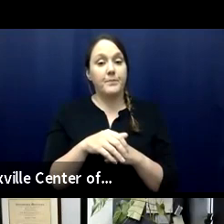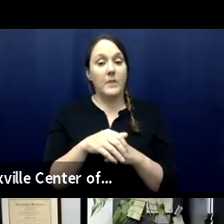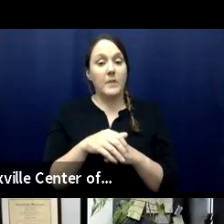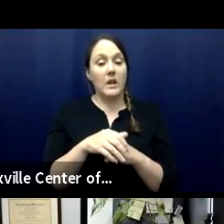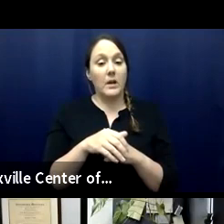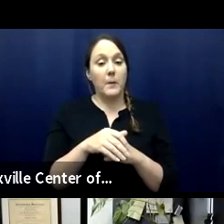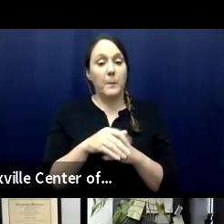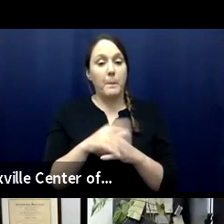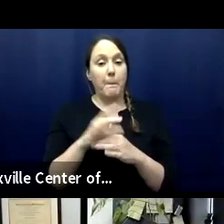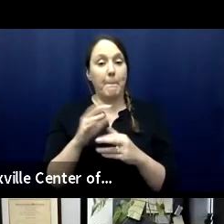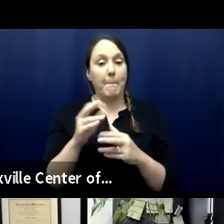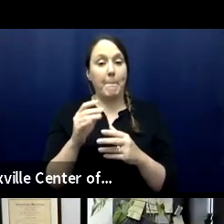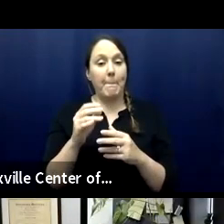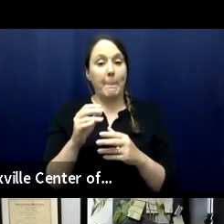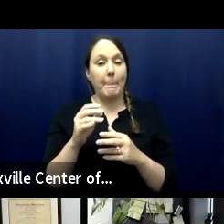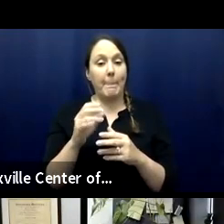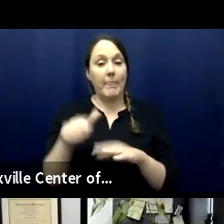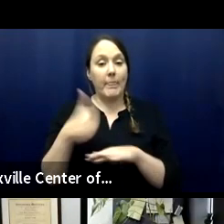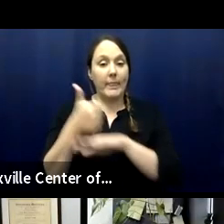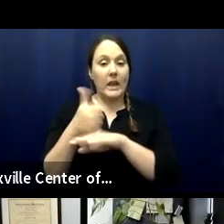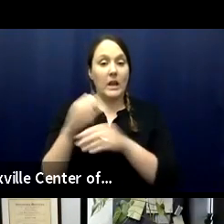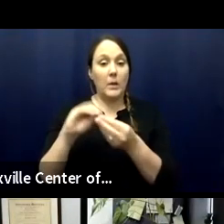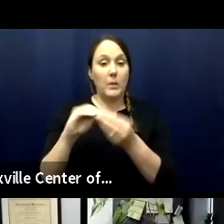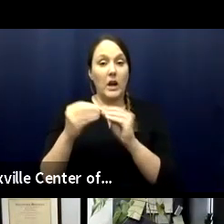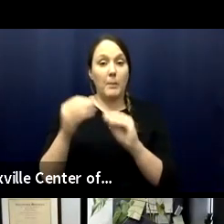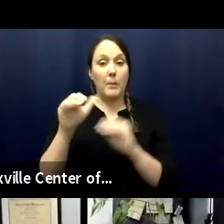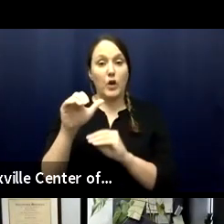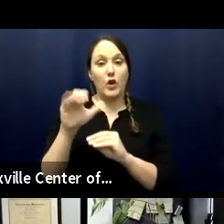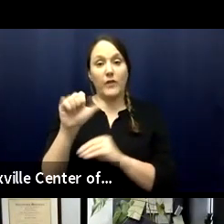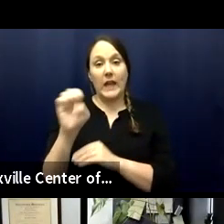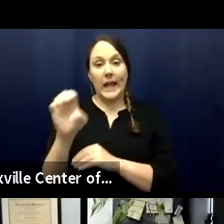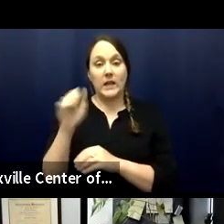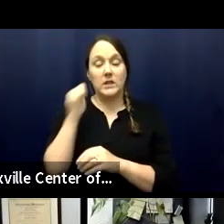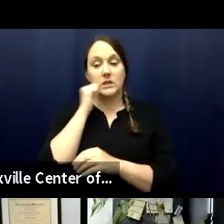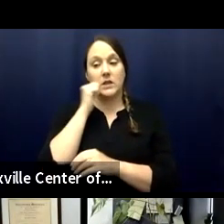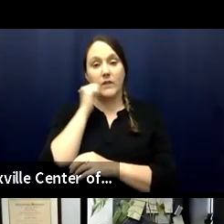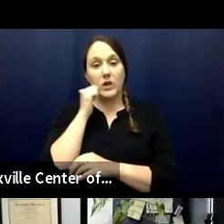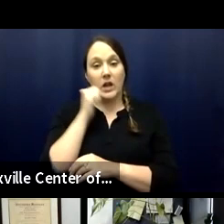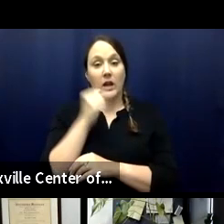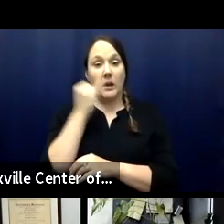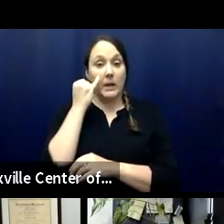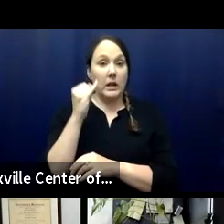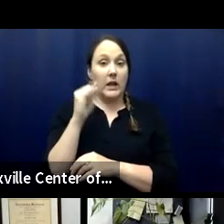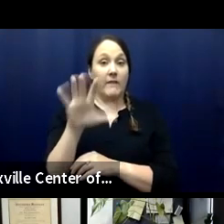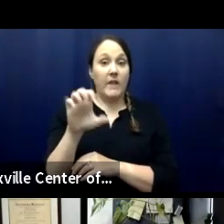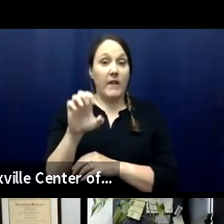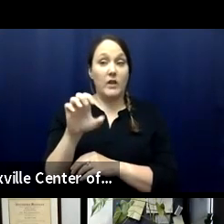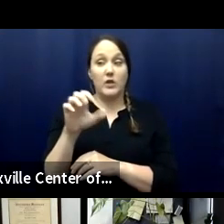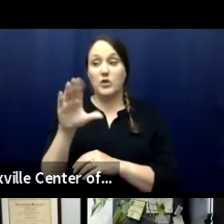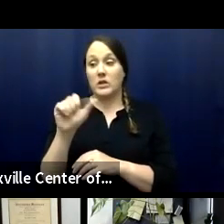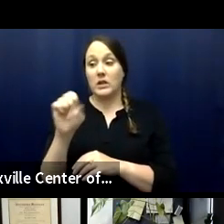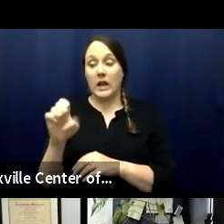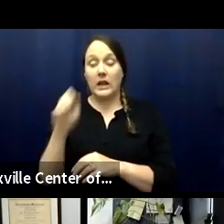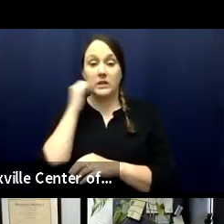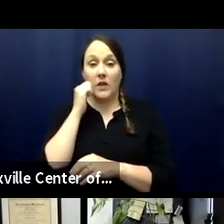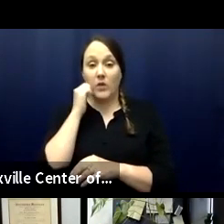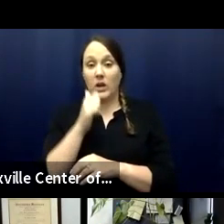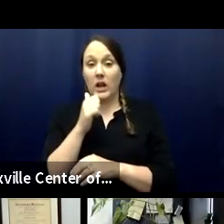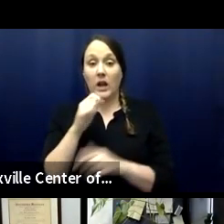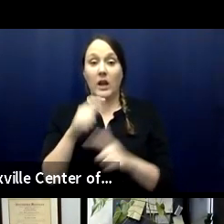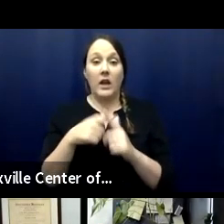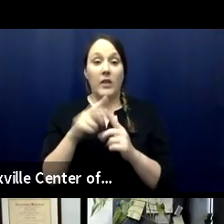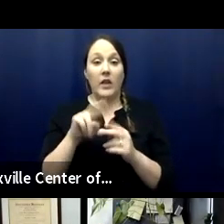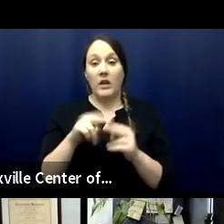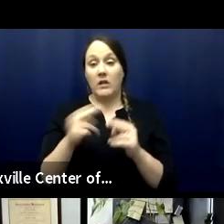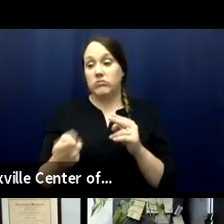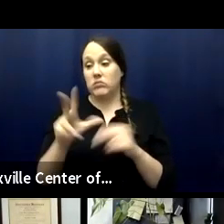be a set number of cases per day. Because if we're getting 500 cases a day, if we're going down to 300 cases a